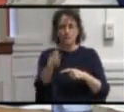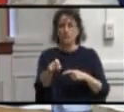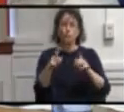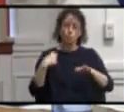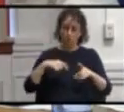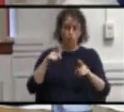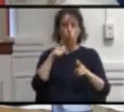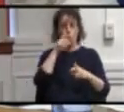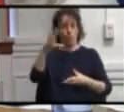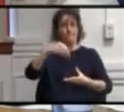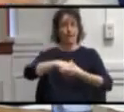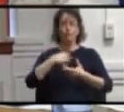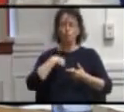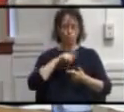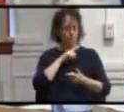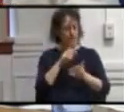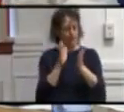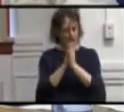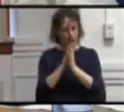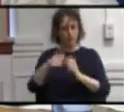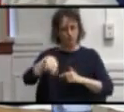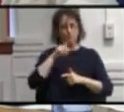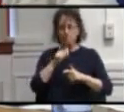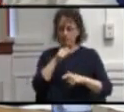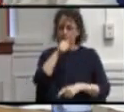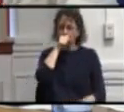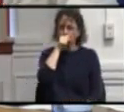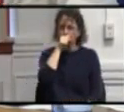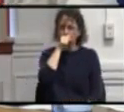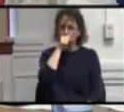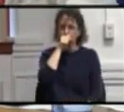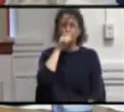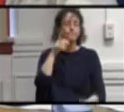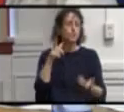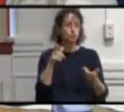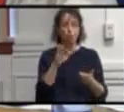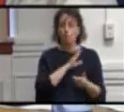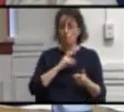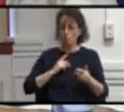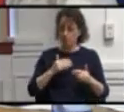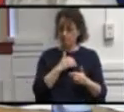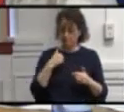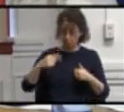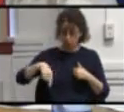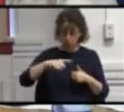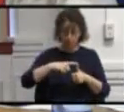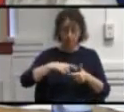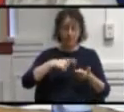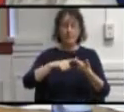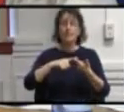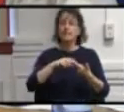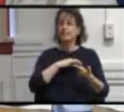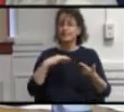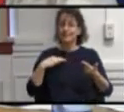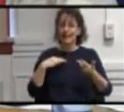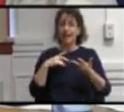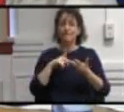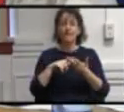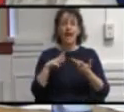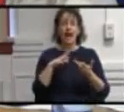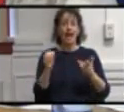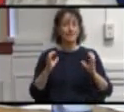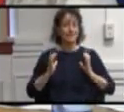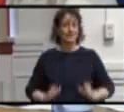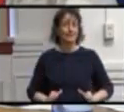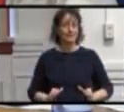honor. Select board members, employees who did interviews, and then the citizens committee.